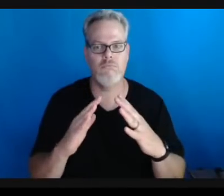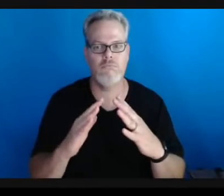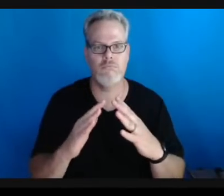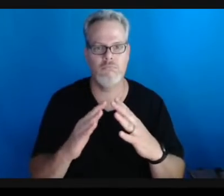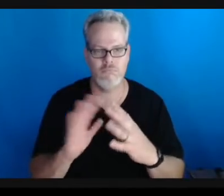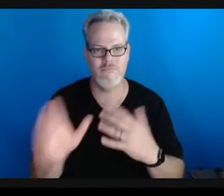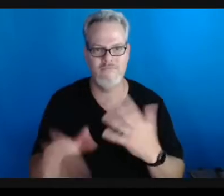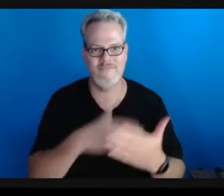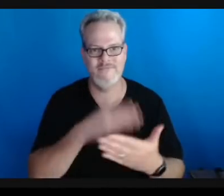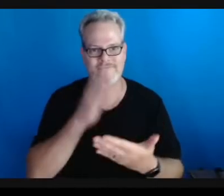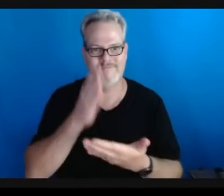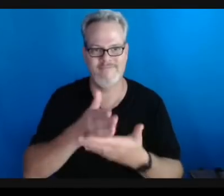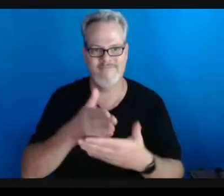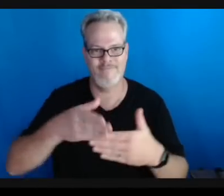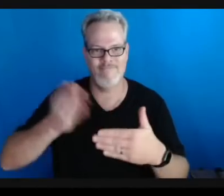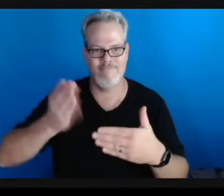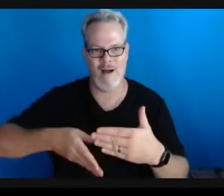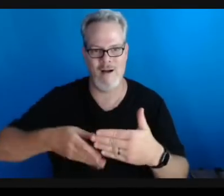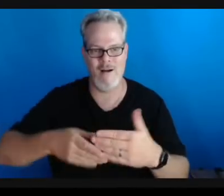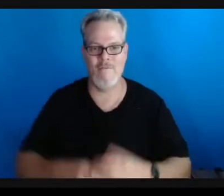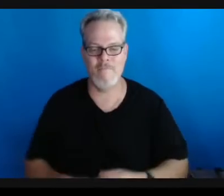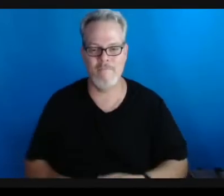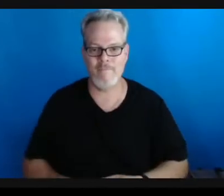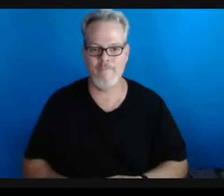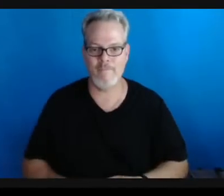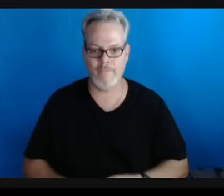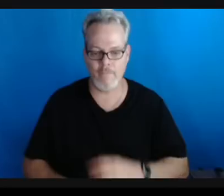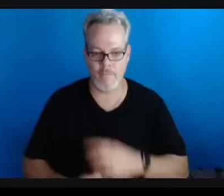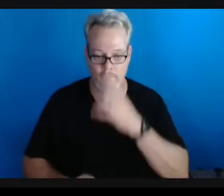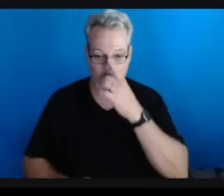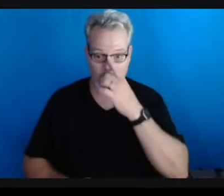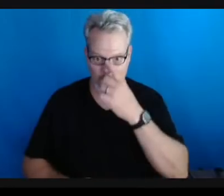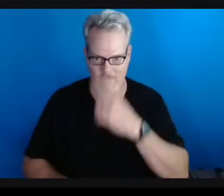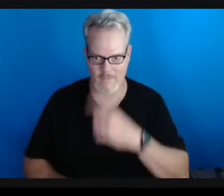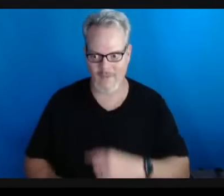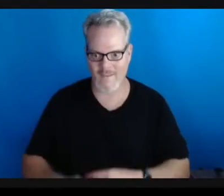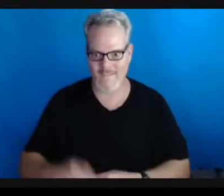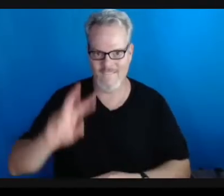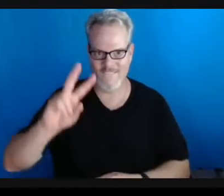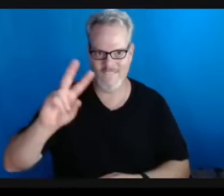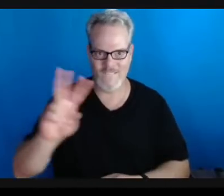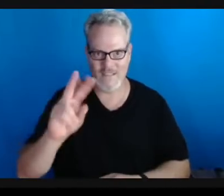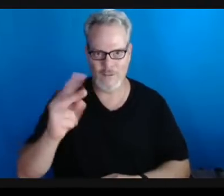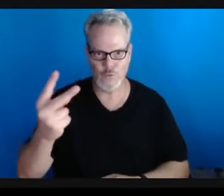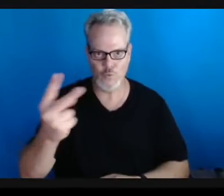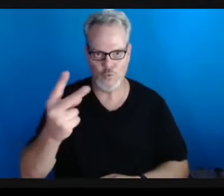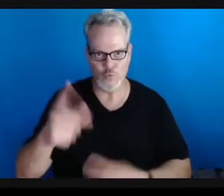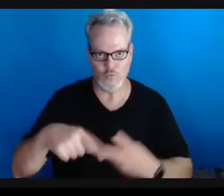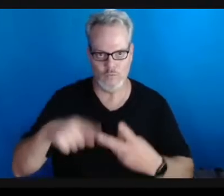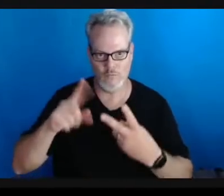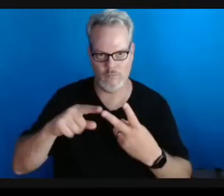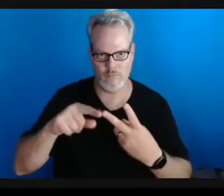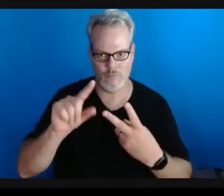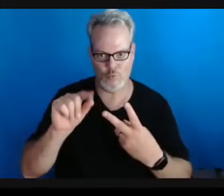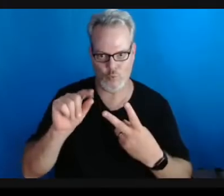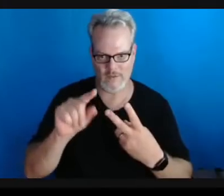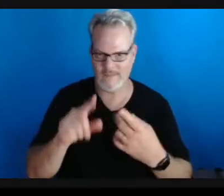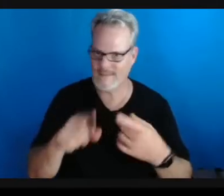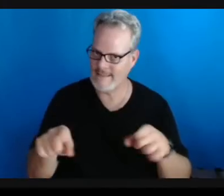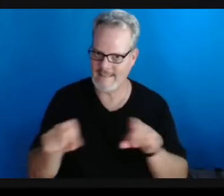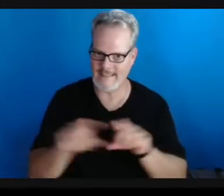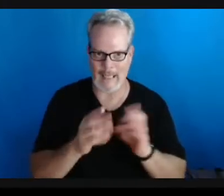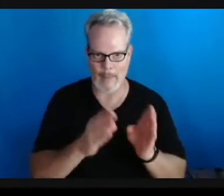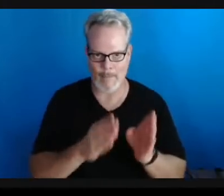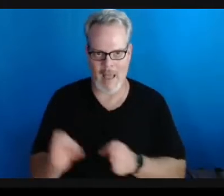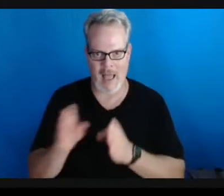pow. So different angle, V2 camera, episode 20. Same pattern,